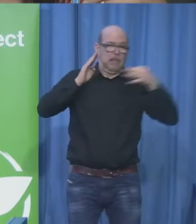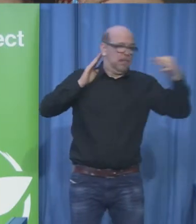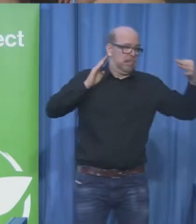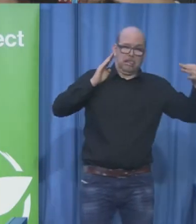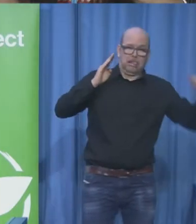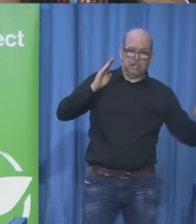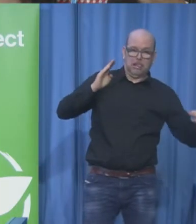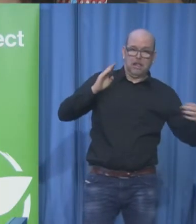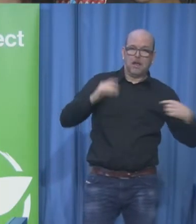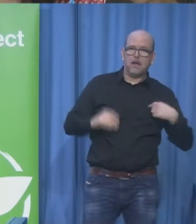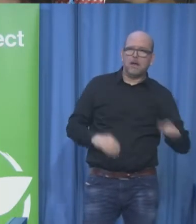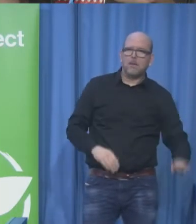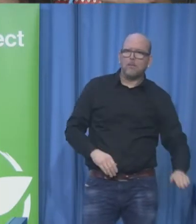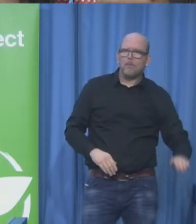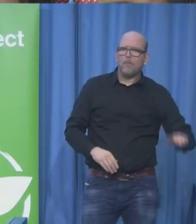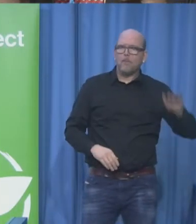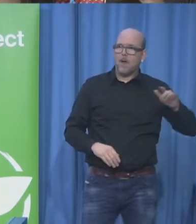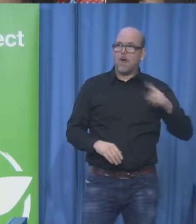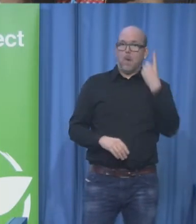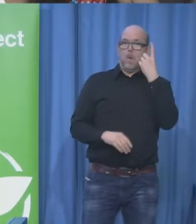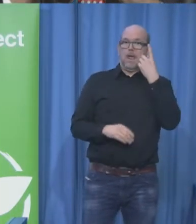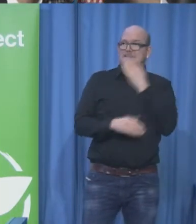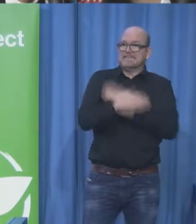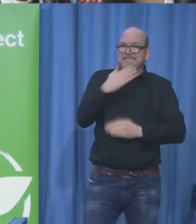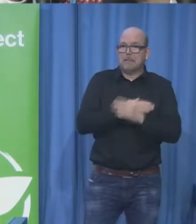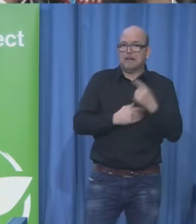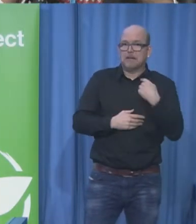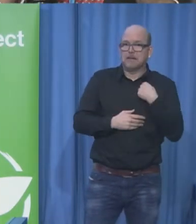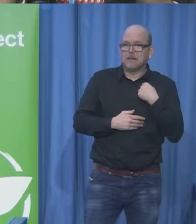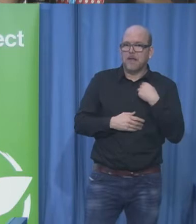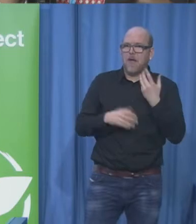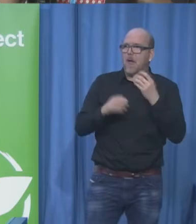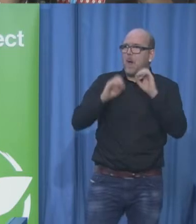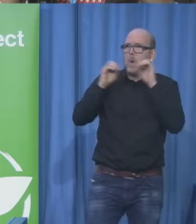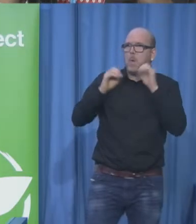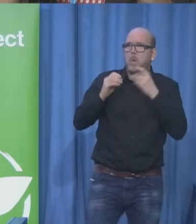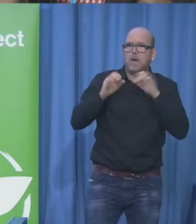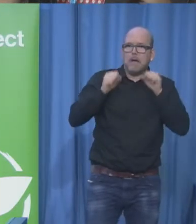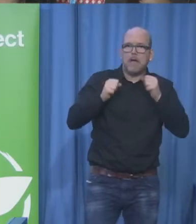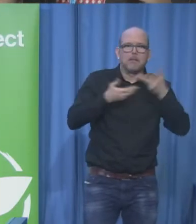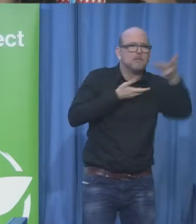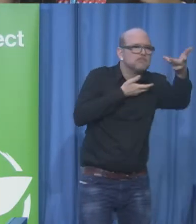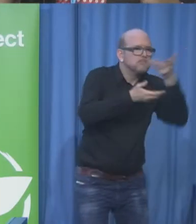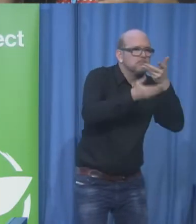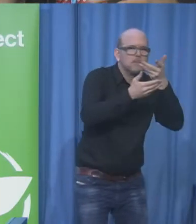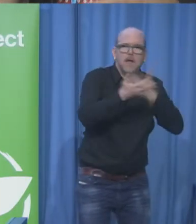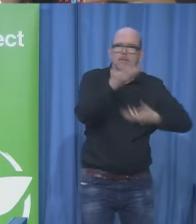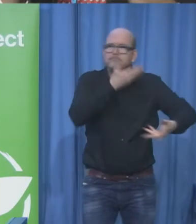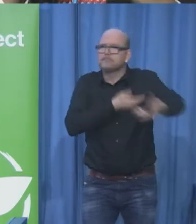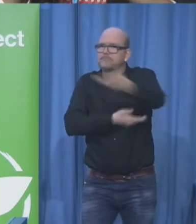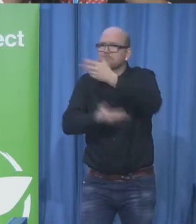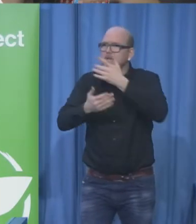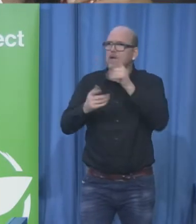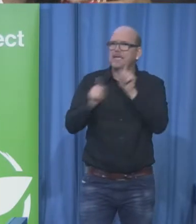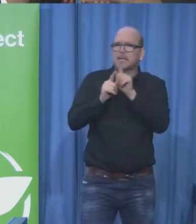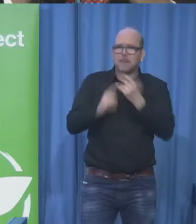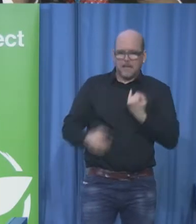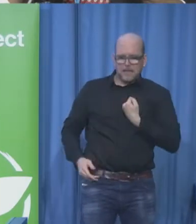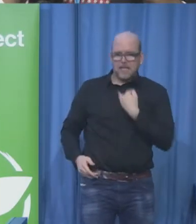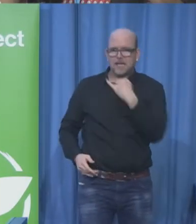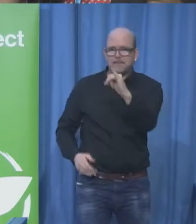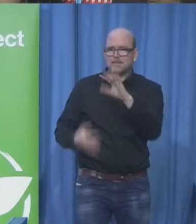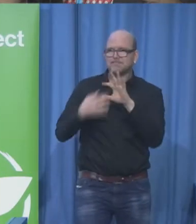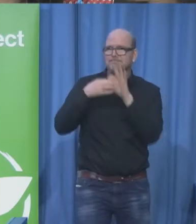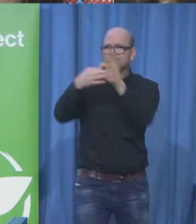doesn't matter where you're from or where you live, but I think there's a certain similarity that exists, is that ultimately you start to